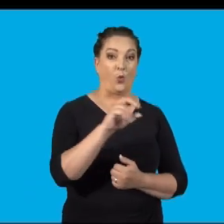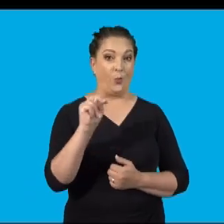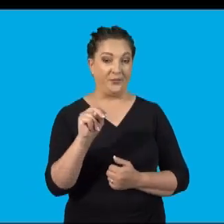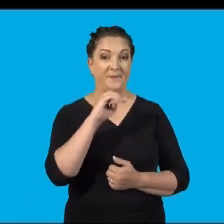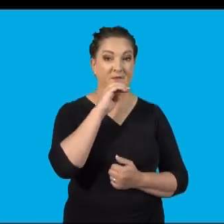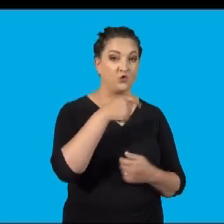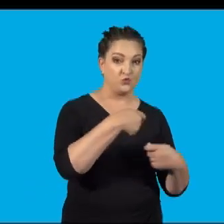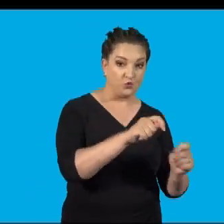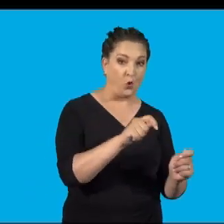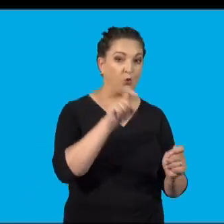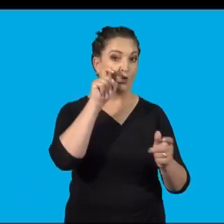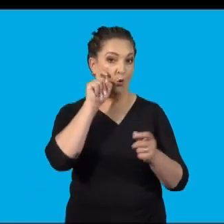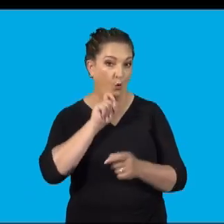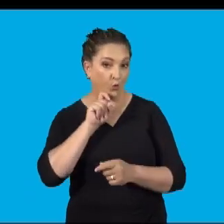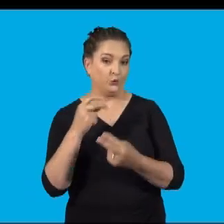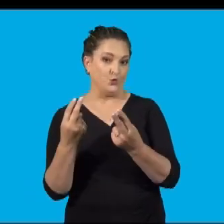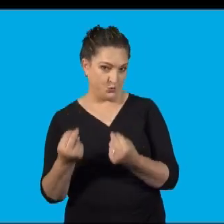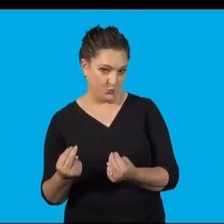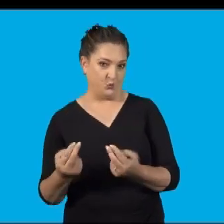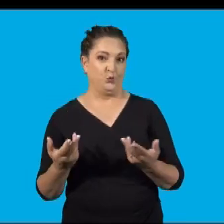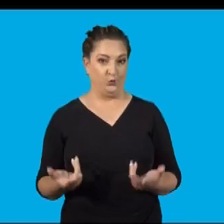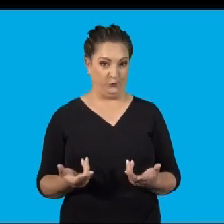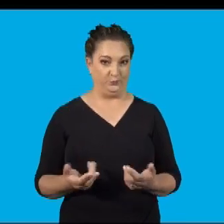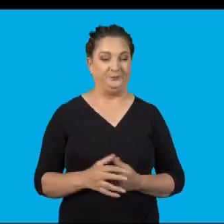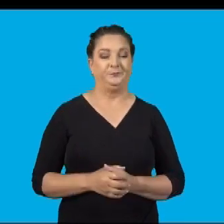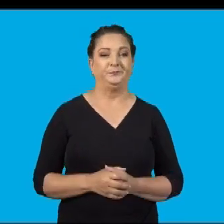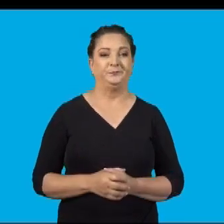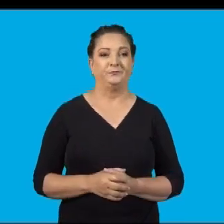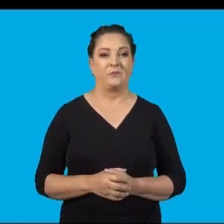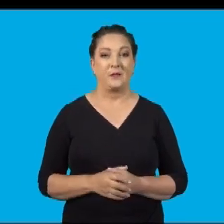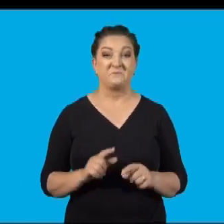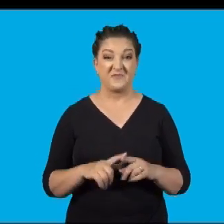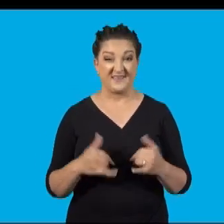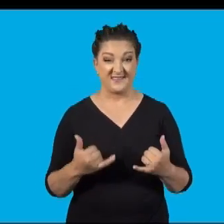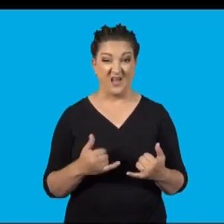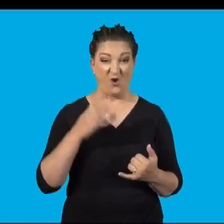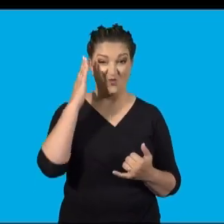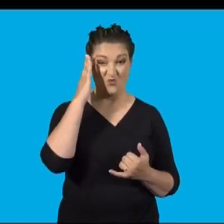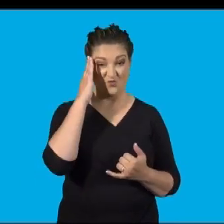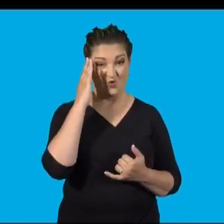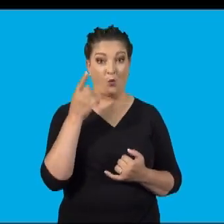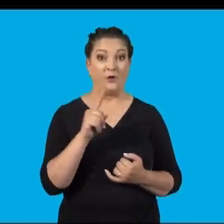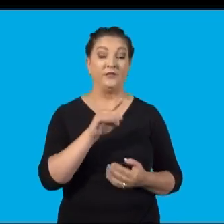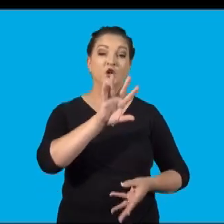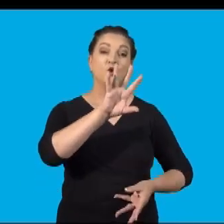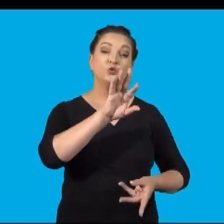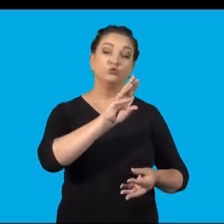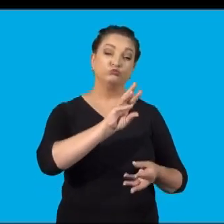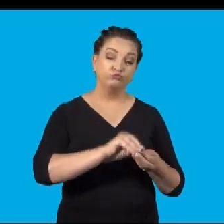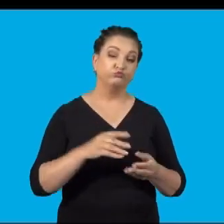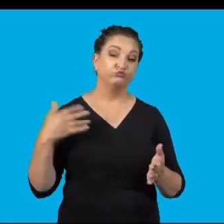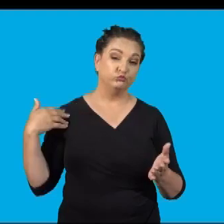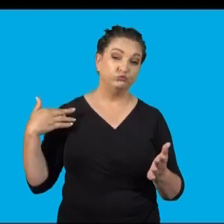owed, and new. Very, very important. But here, we're required to calculate the